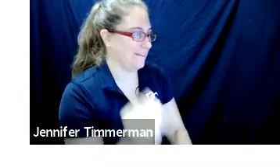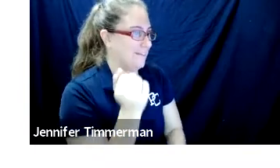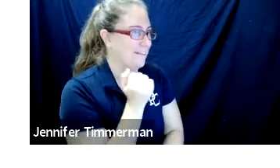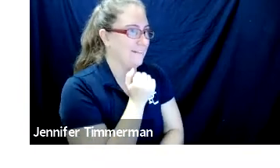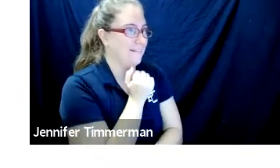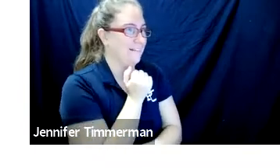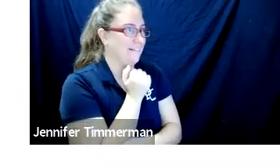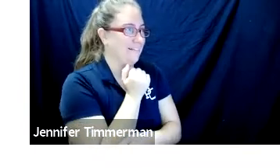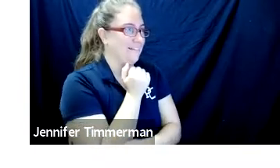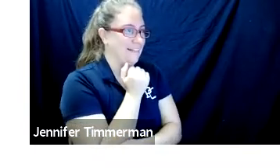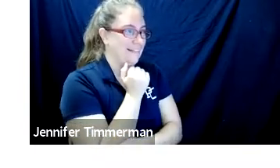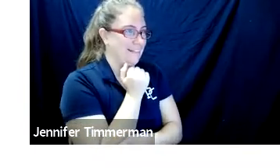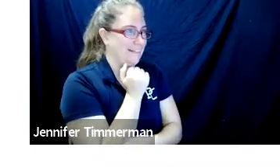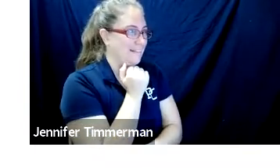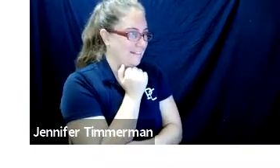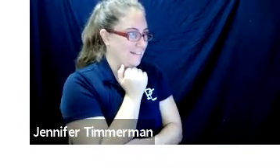Good, good.